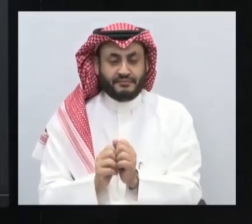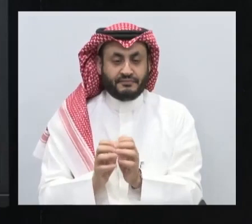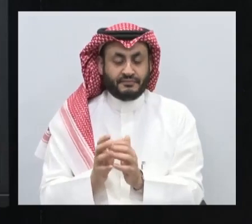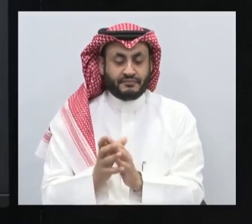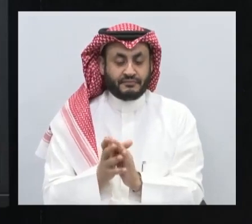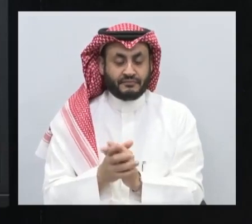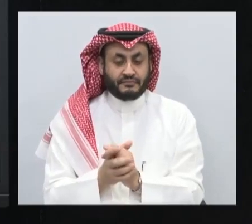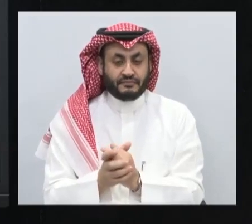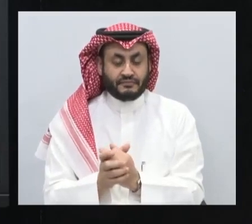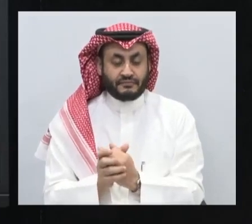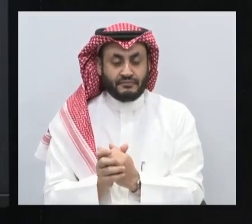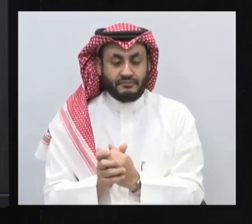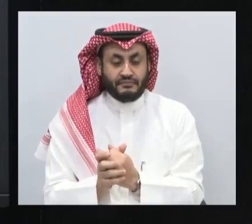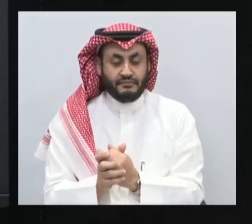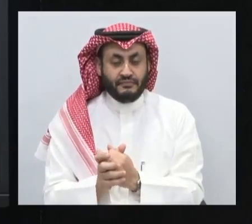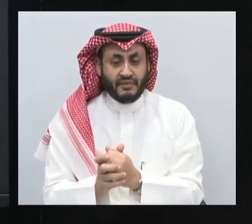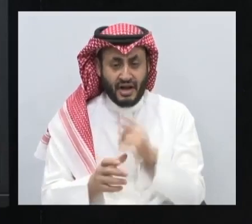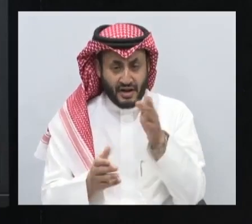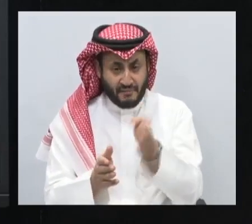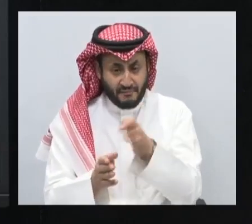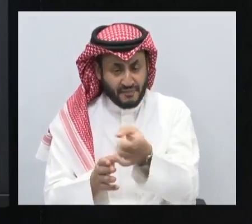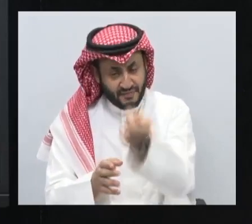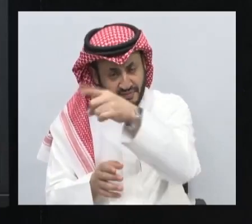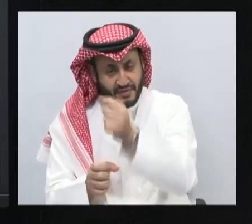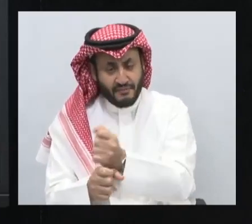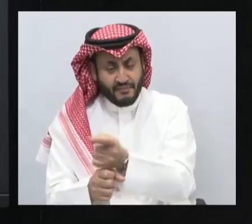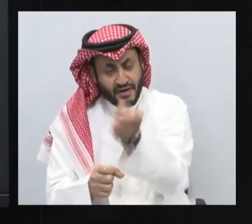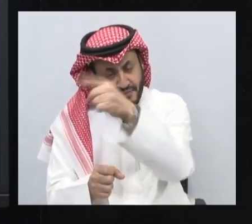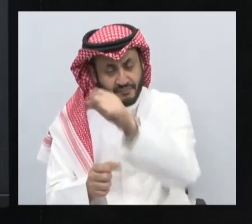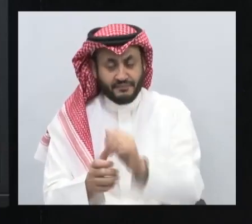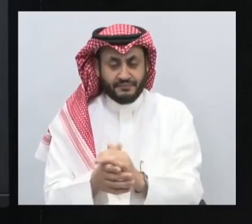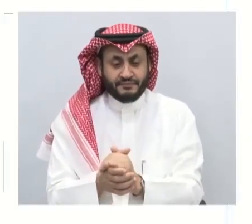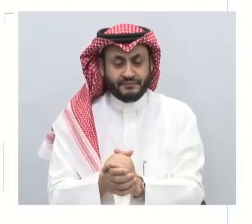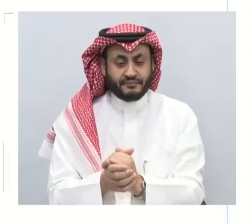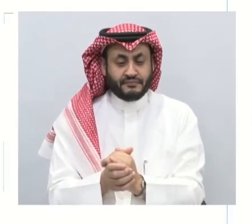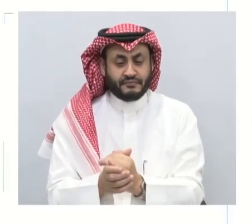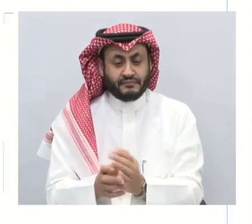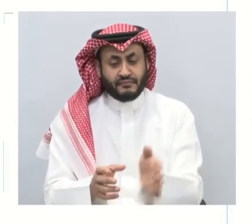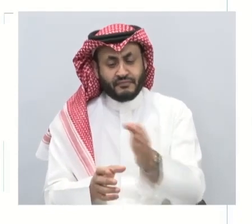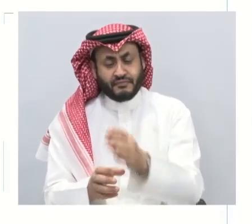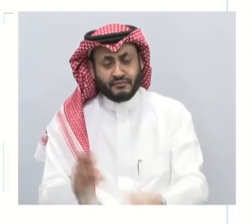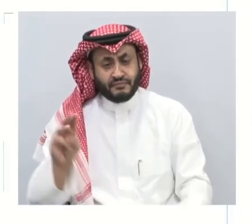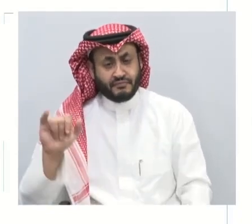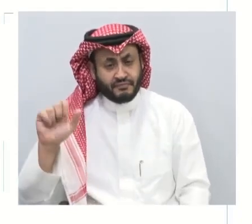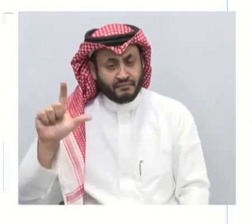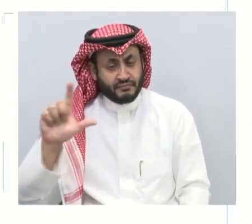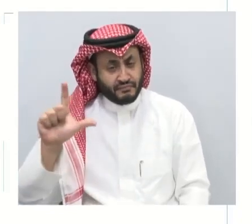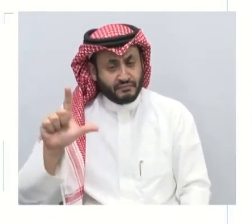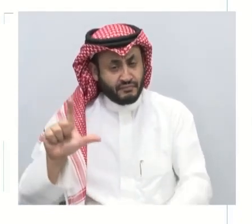school. That means she is planning to do something in the future. Also, she can say, I will go to